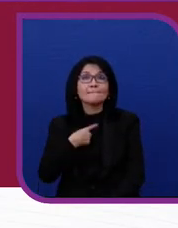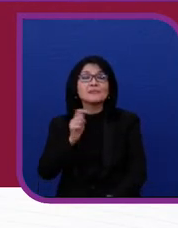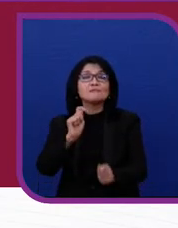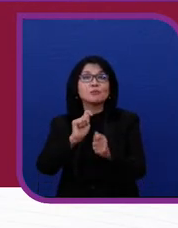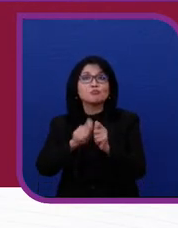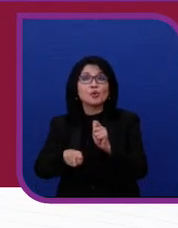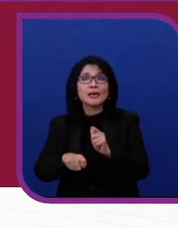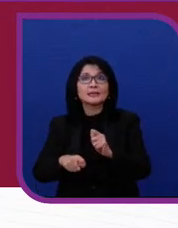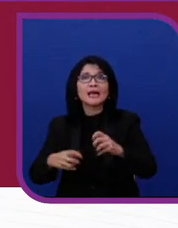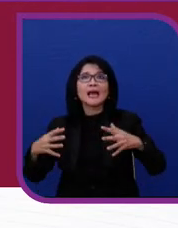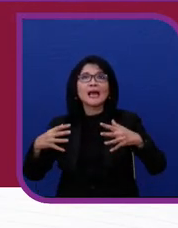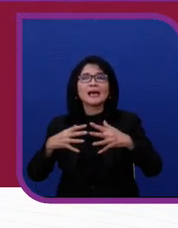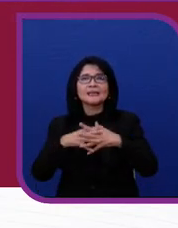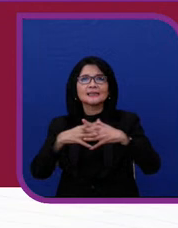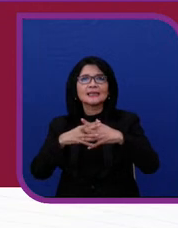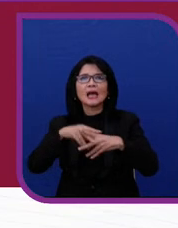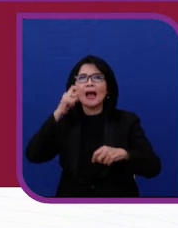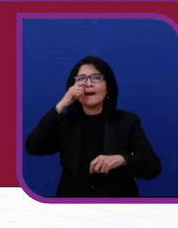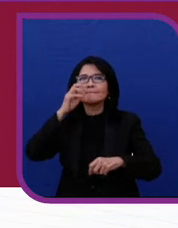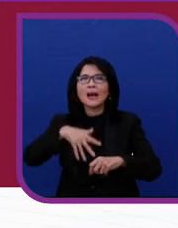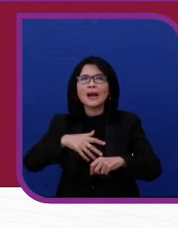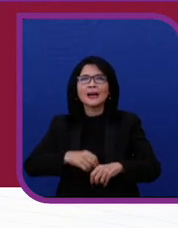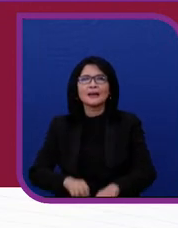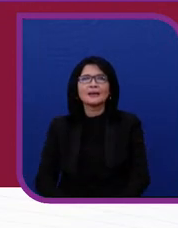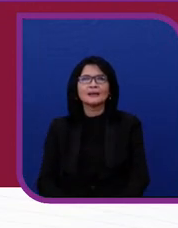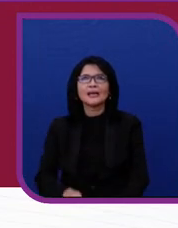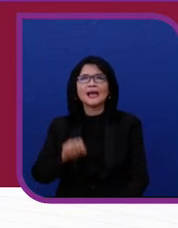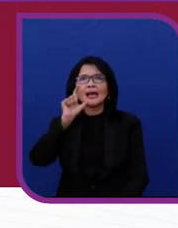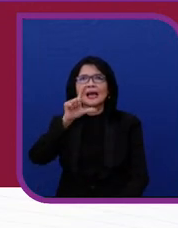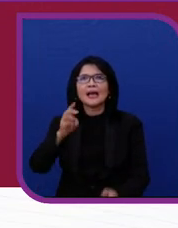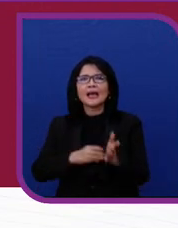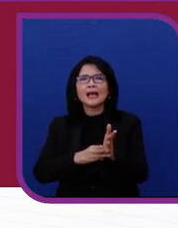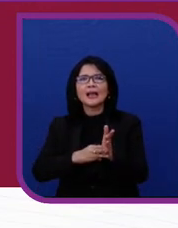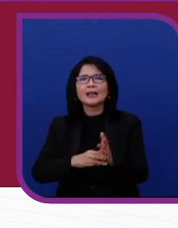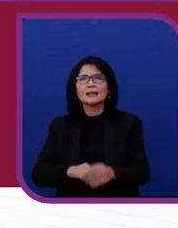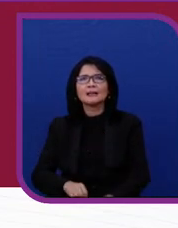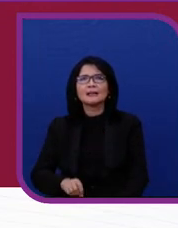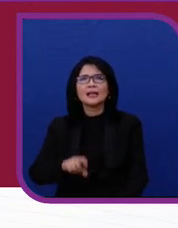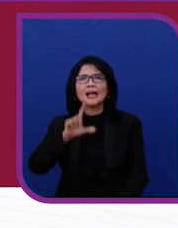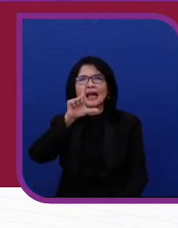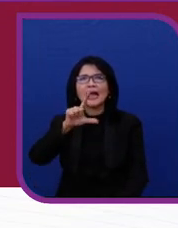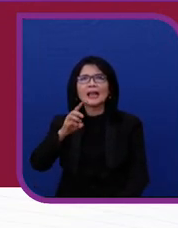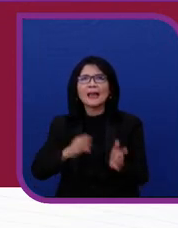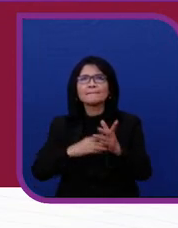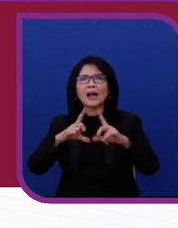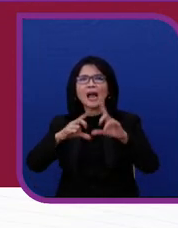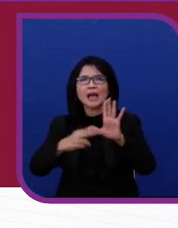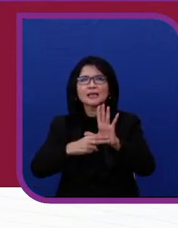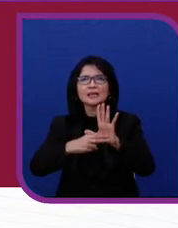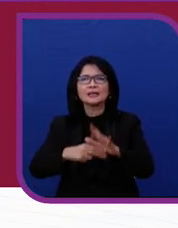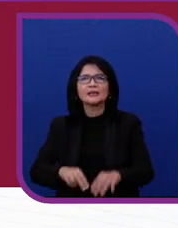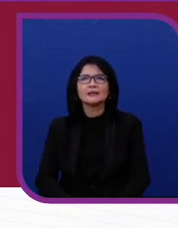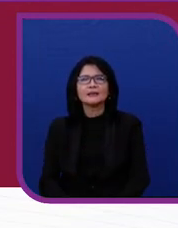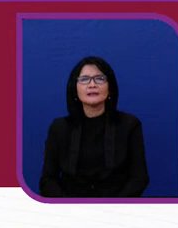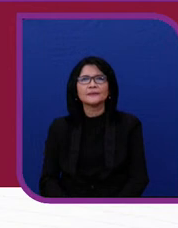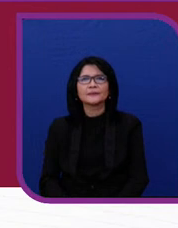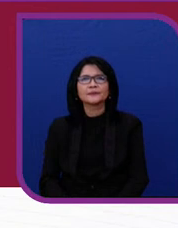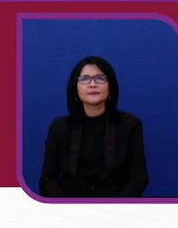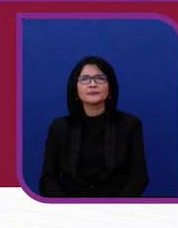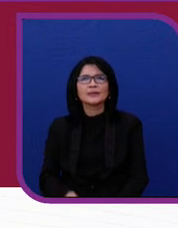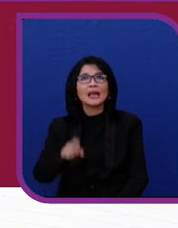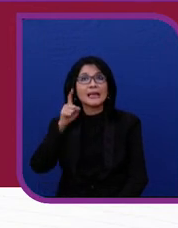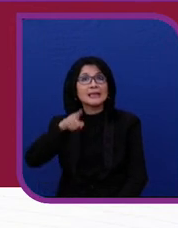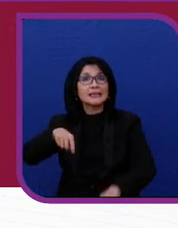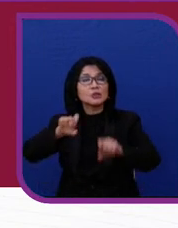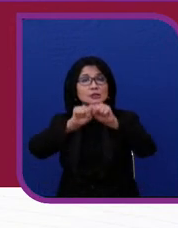pikko tichelman so does Hai Hah Cepot Ting systems are the